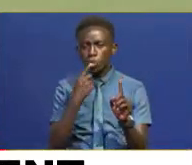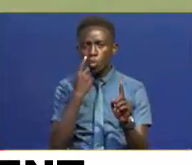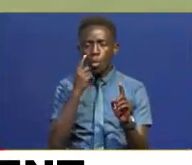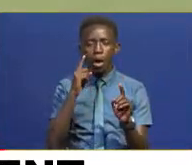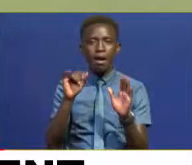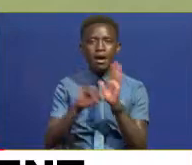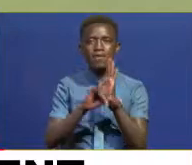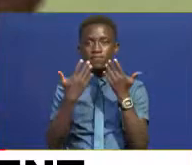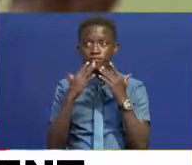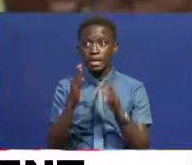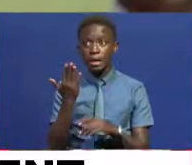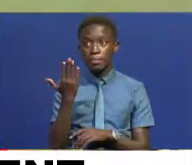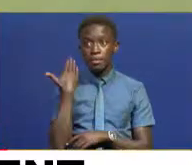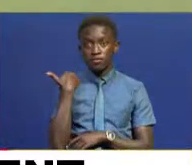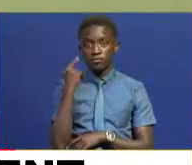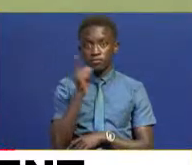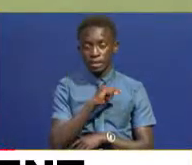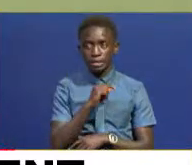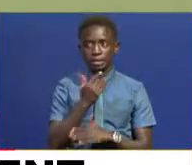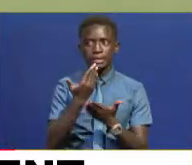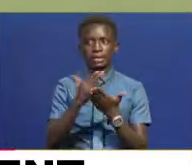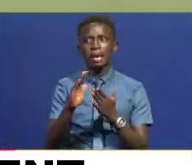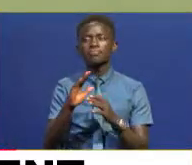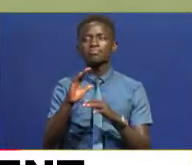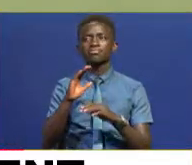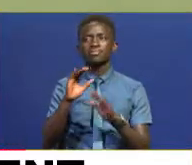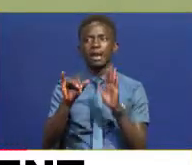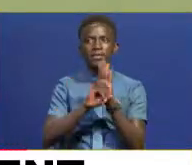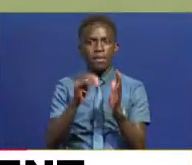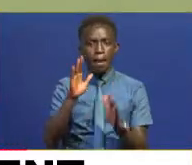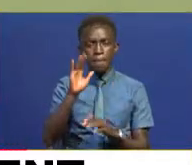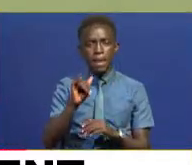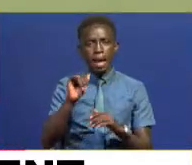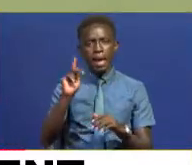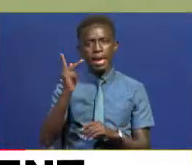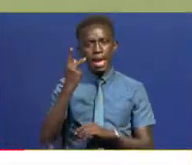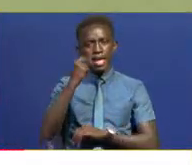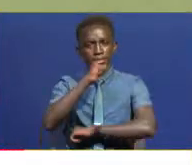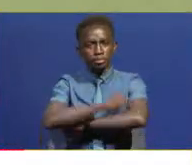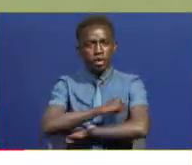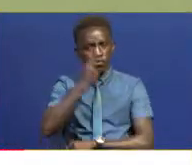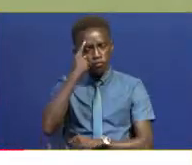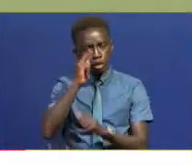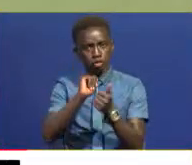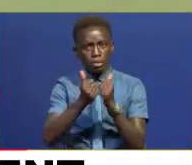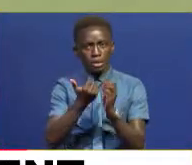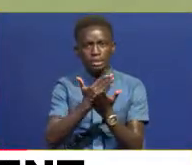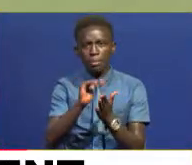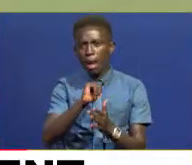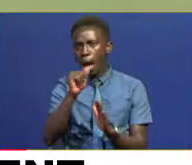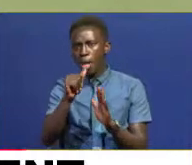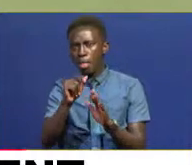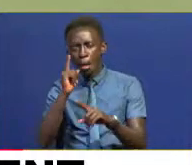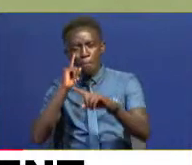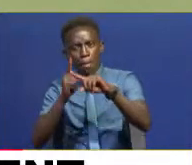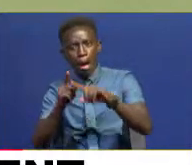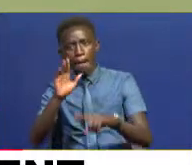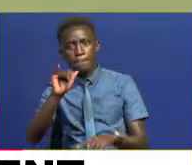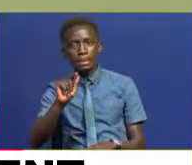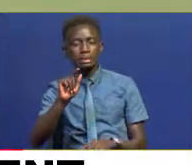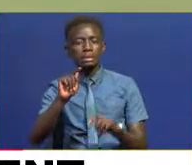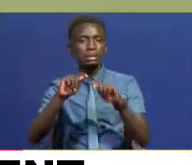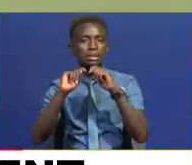we had some that were identified by Kenya Academy of Sports. We have others that have been identified by teams playing in the